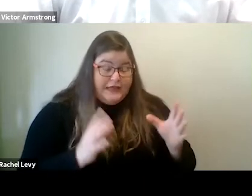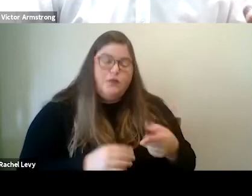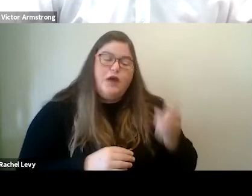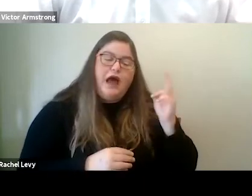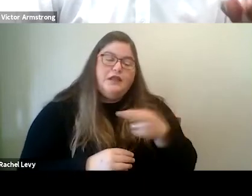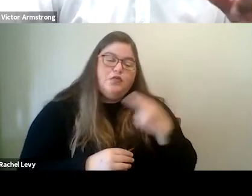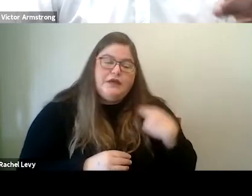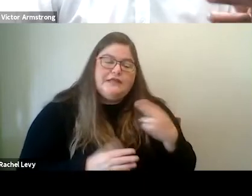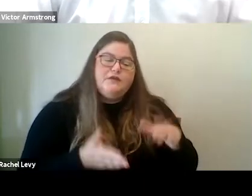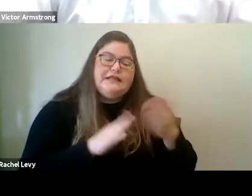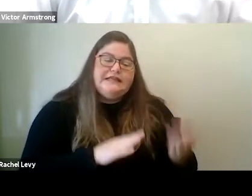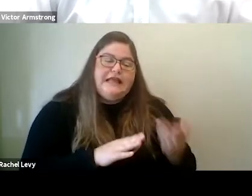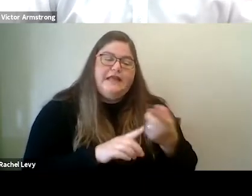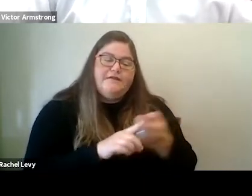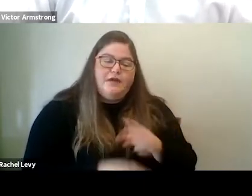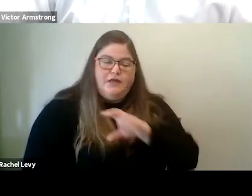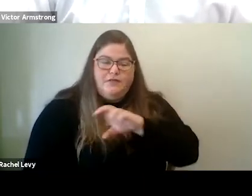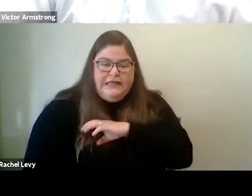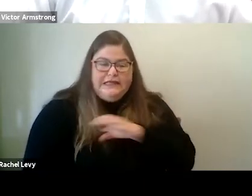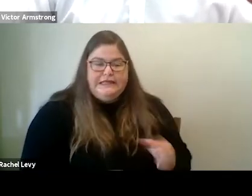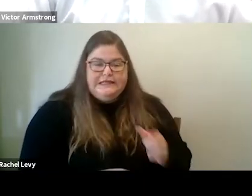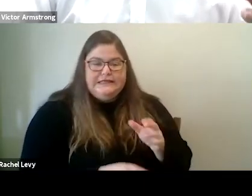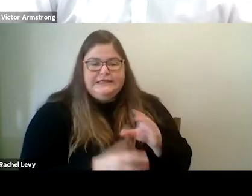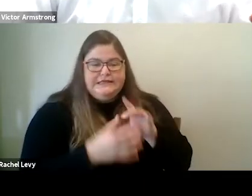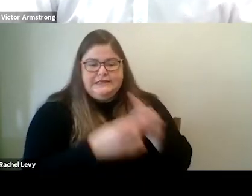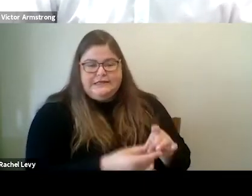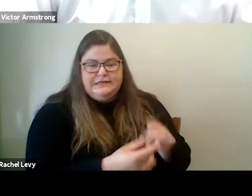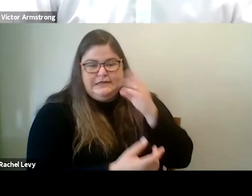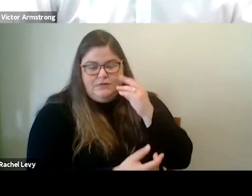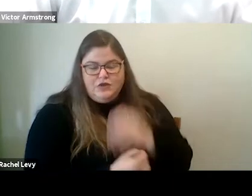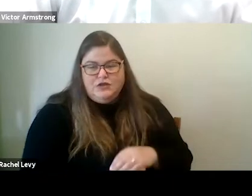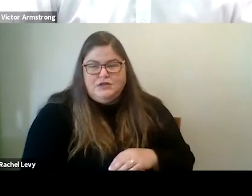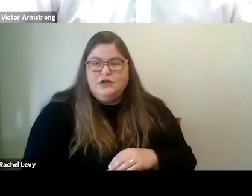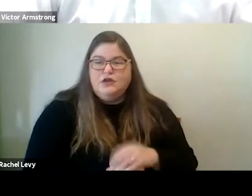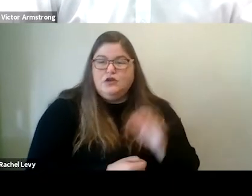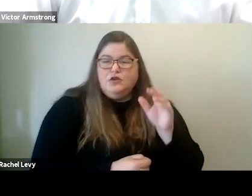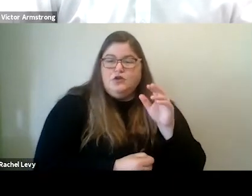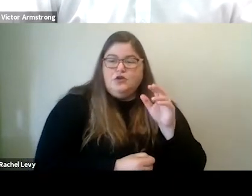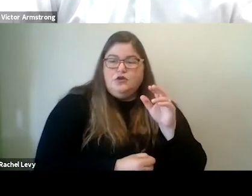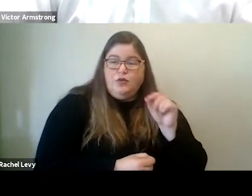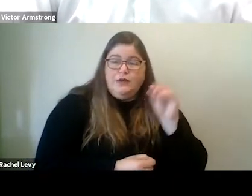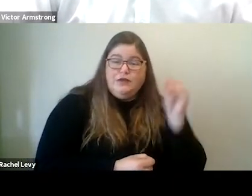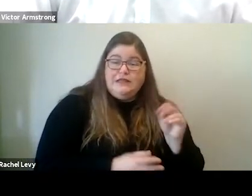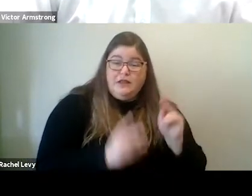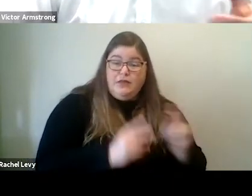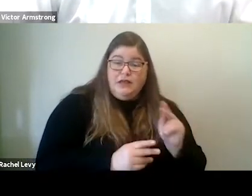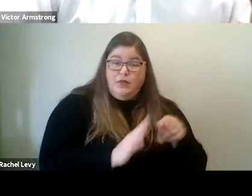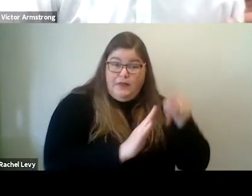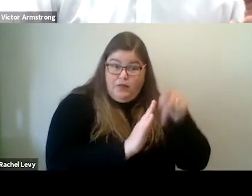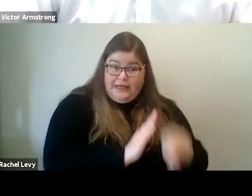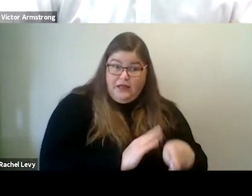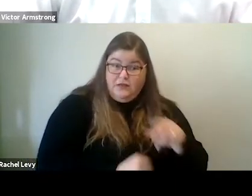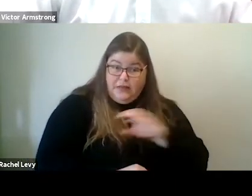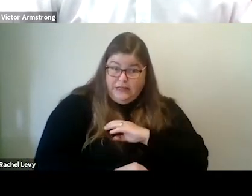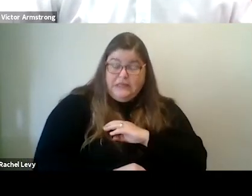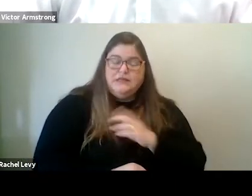during a police interaction. In fact, 23% of people killed by police were identified as having a mental illness. And that's not